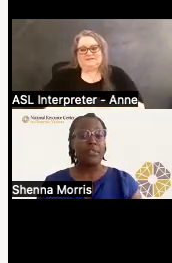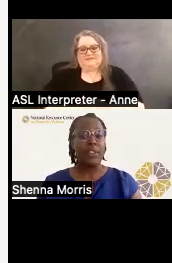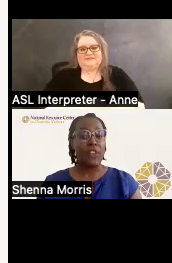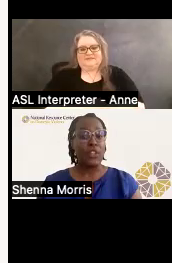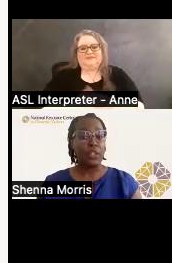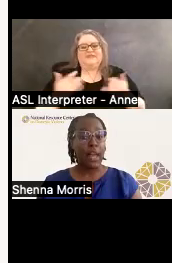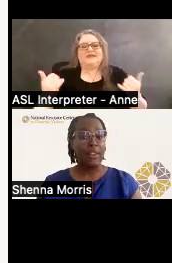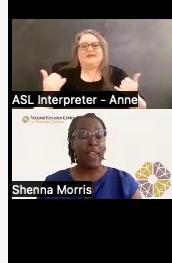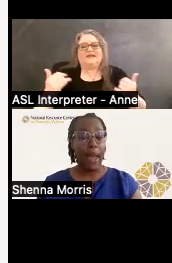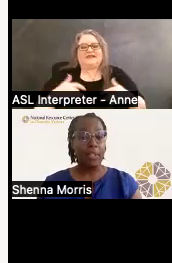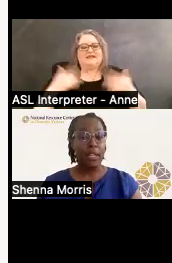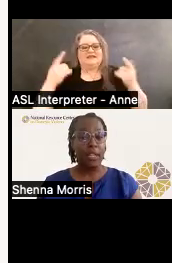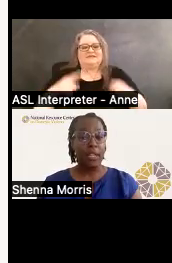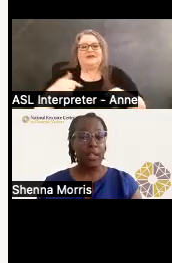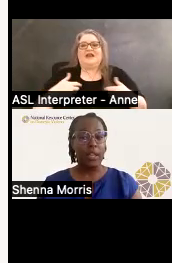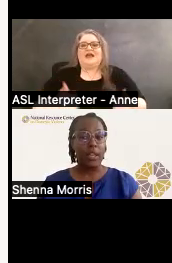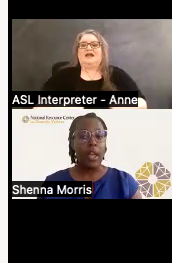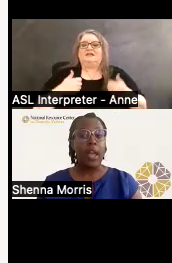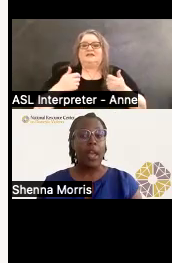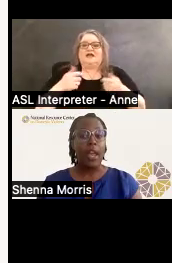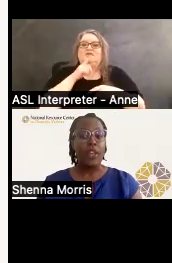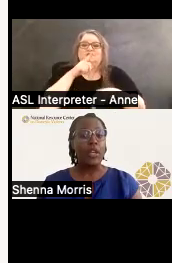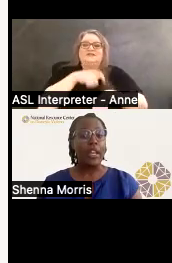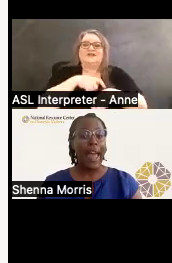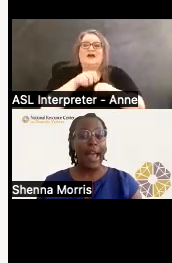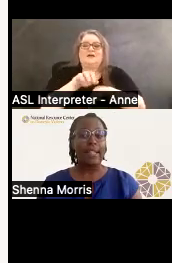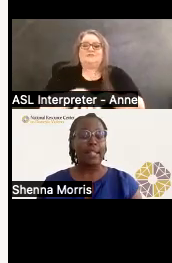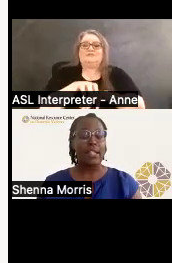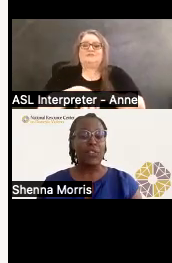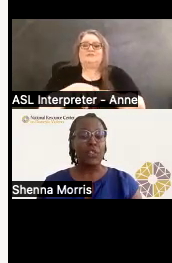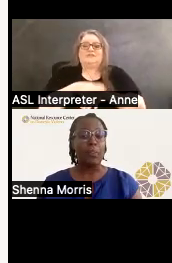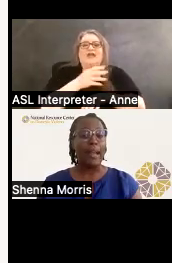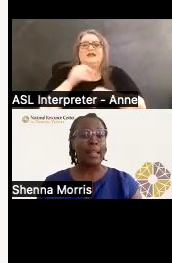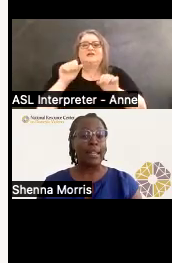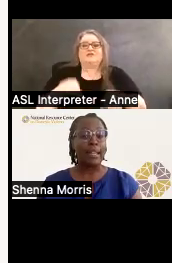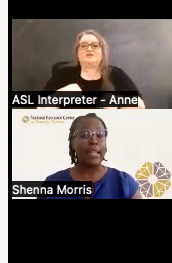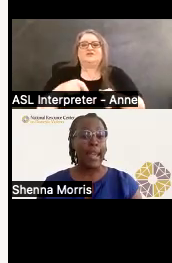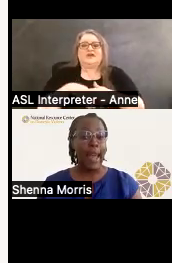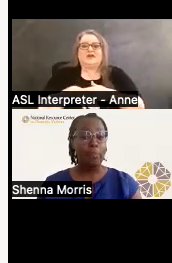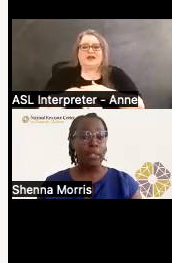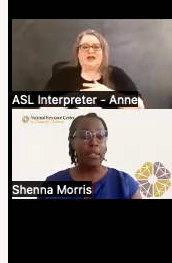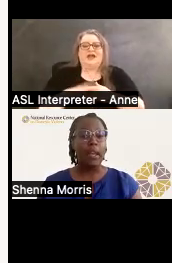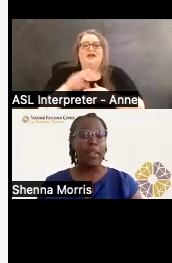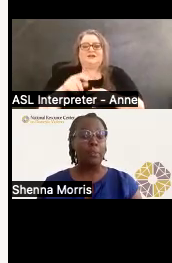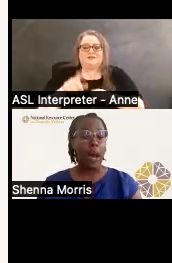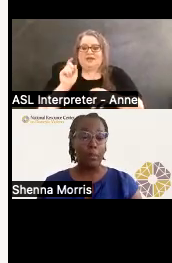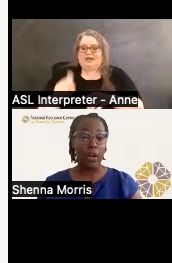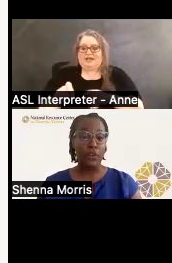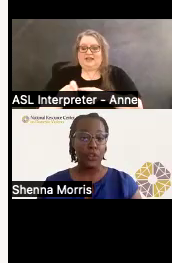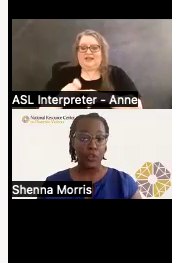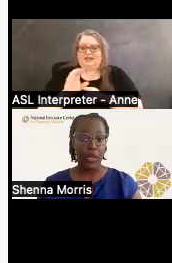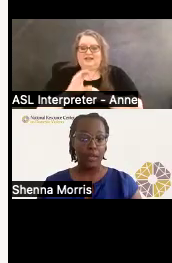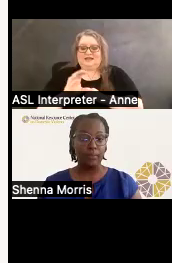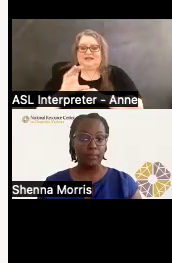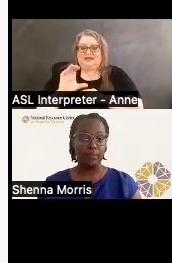This event features live captioning, and you can access this feature by clicking Caption at the bottom of